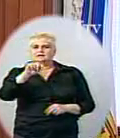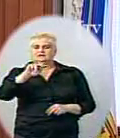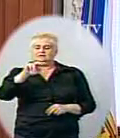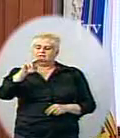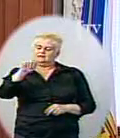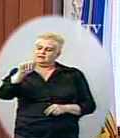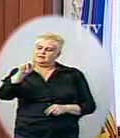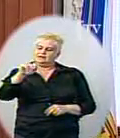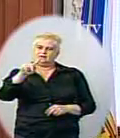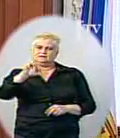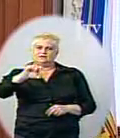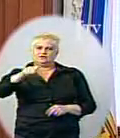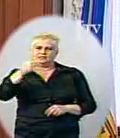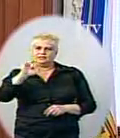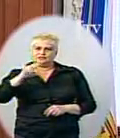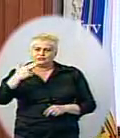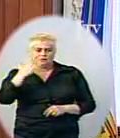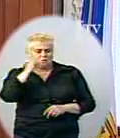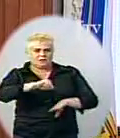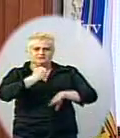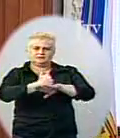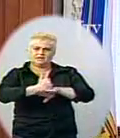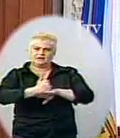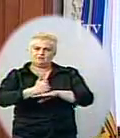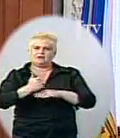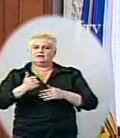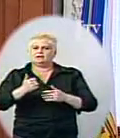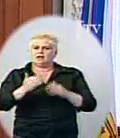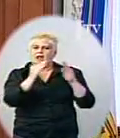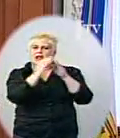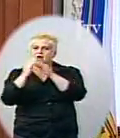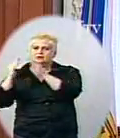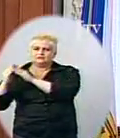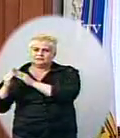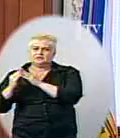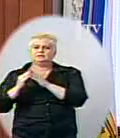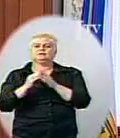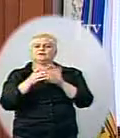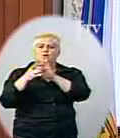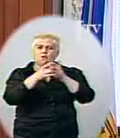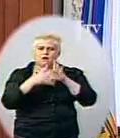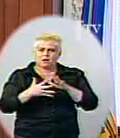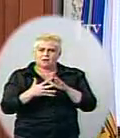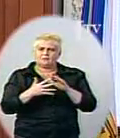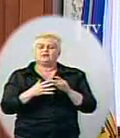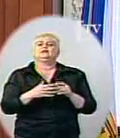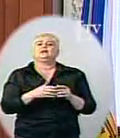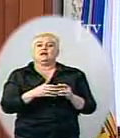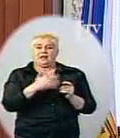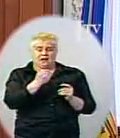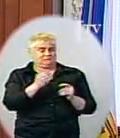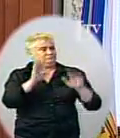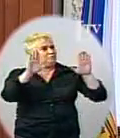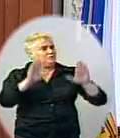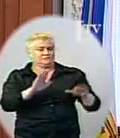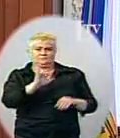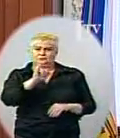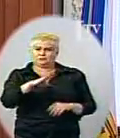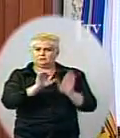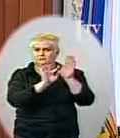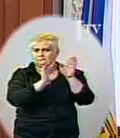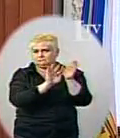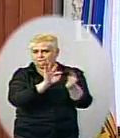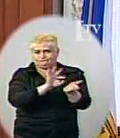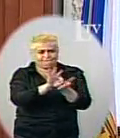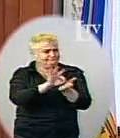created the province's first housing cooperatives and first credit unions and countless good jobs. The Antigonish